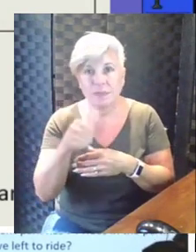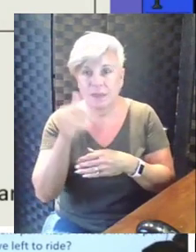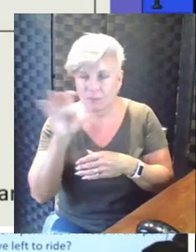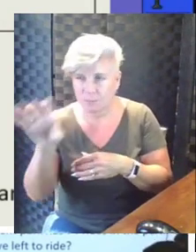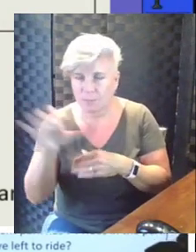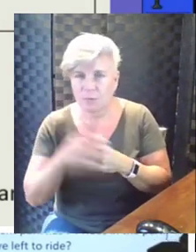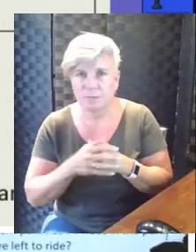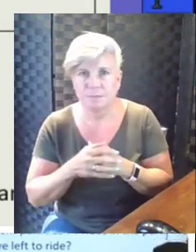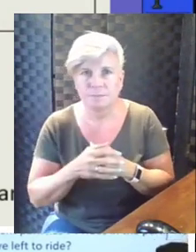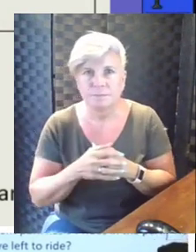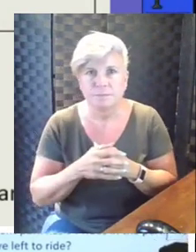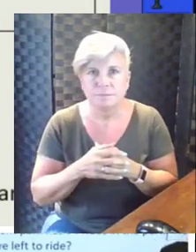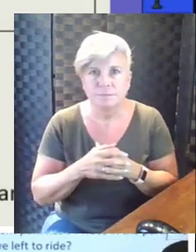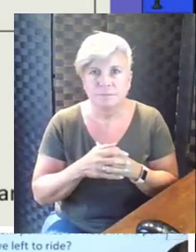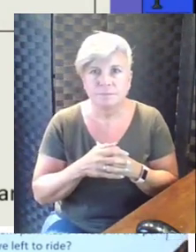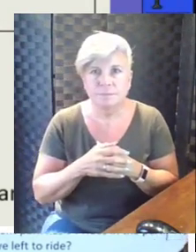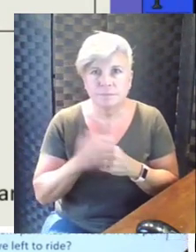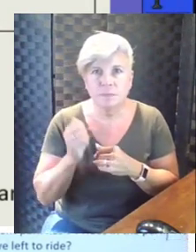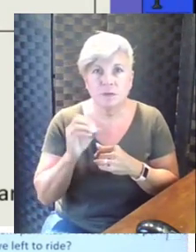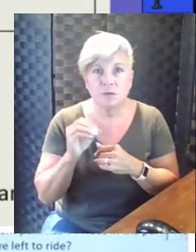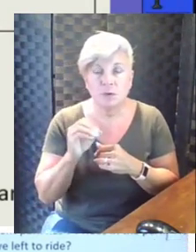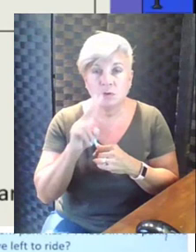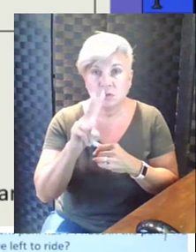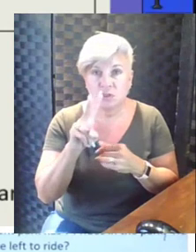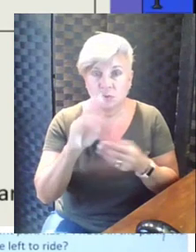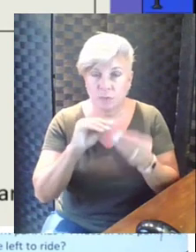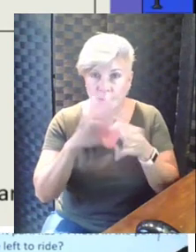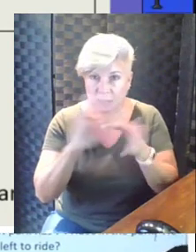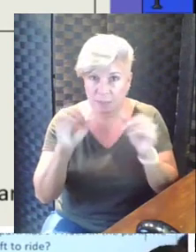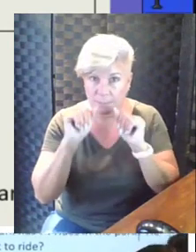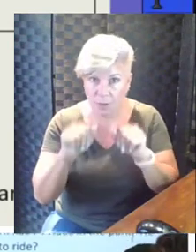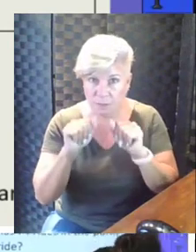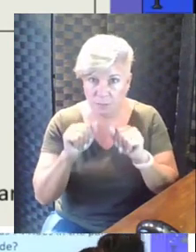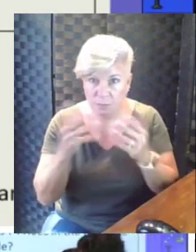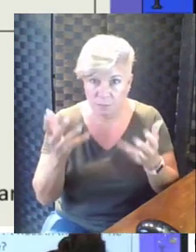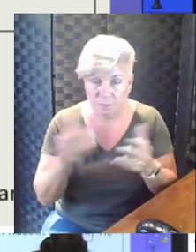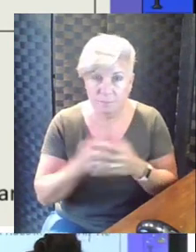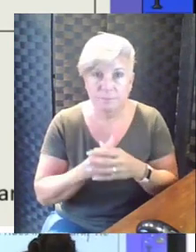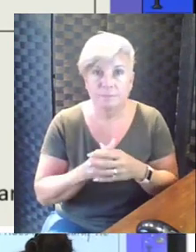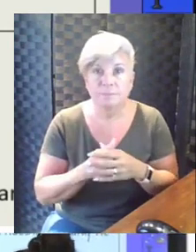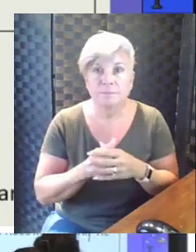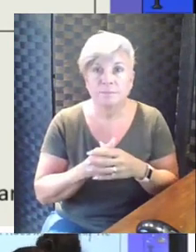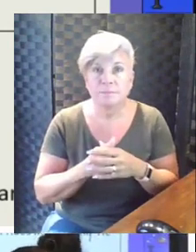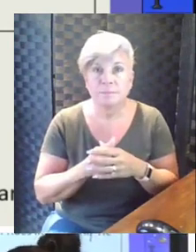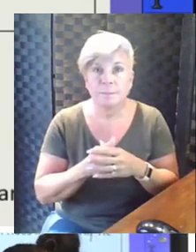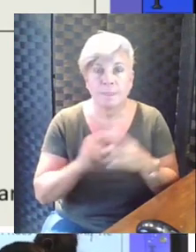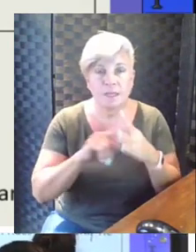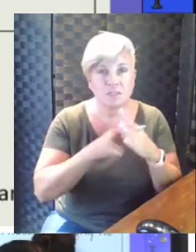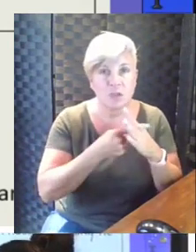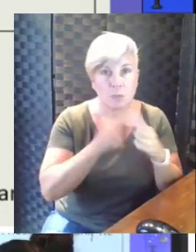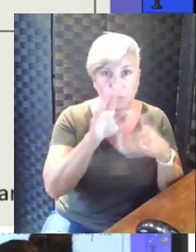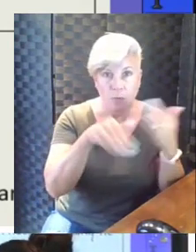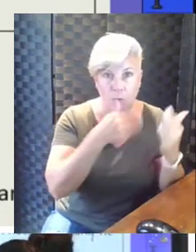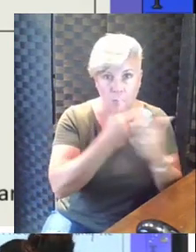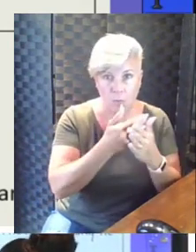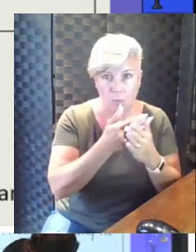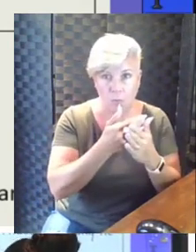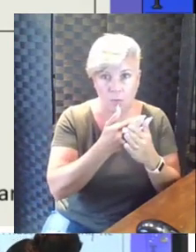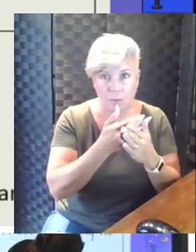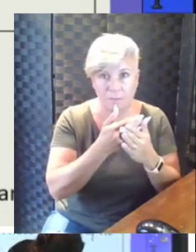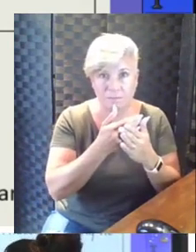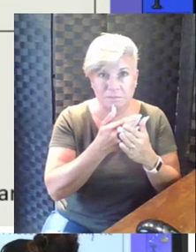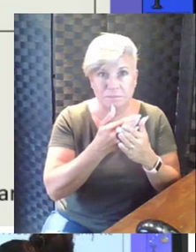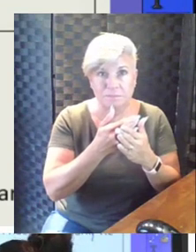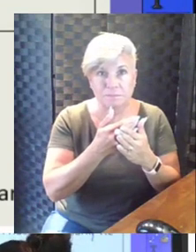part. So 2 equations you could have written for this would have been start with the whole,